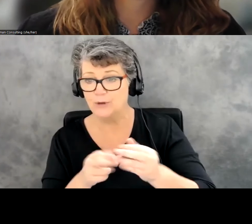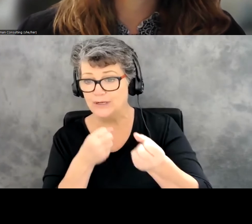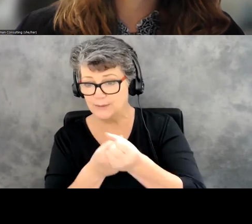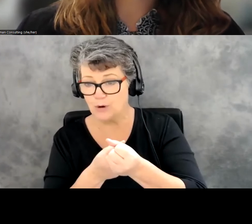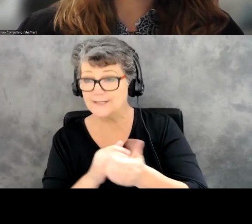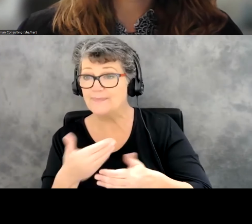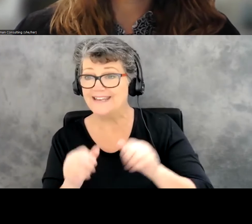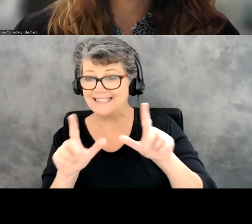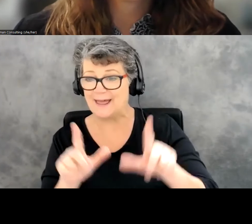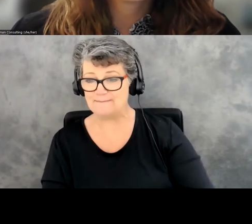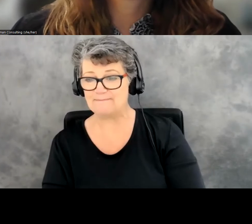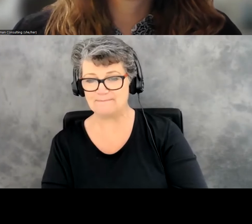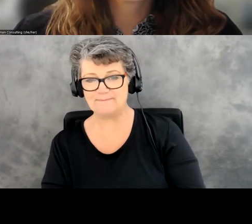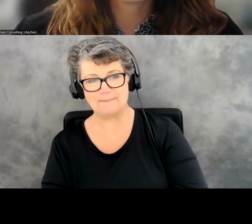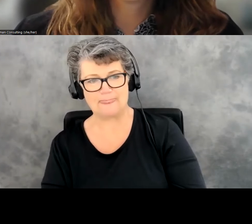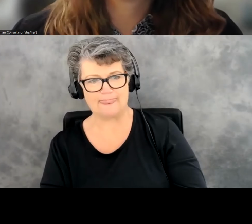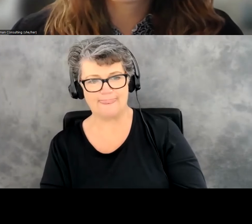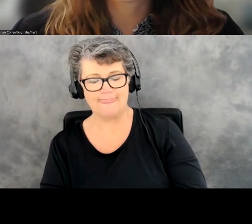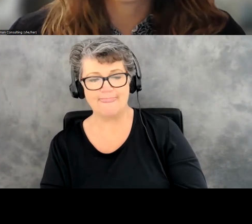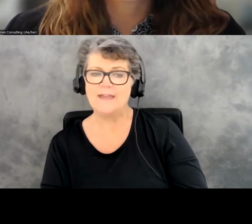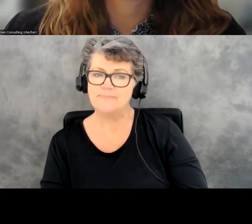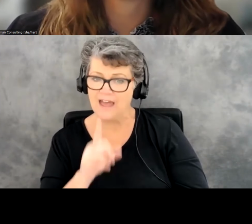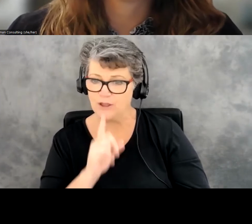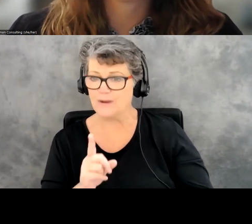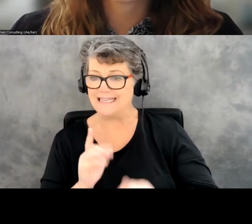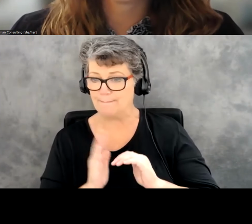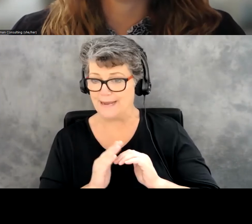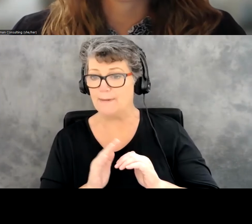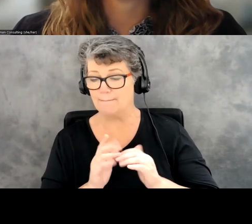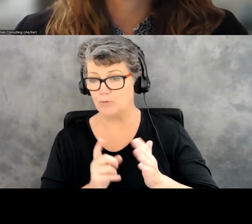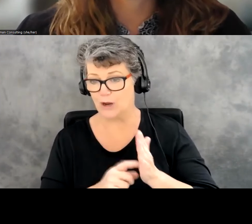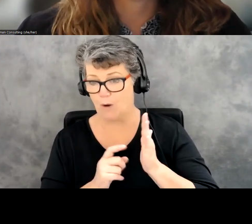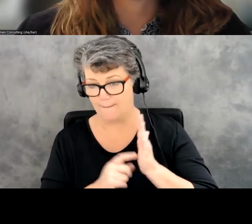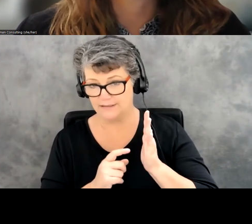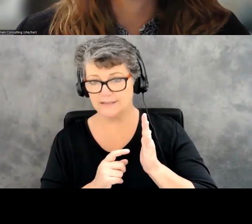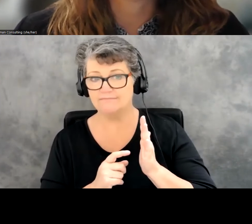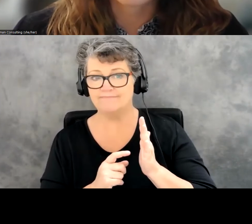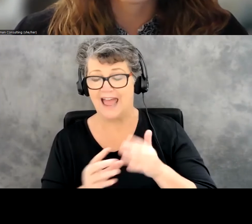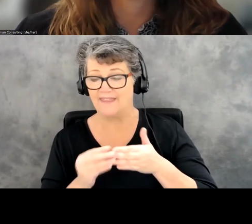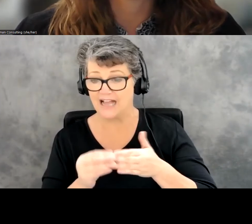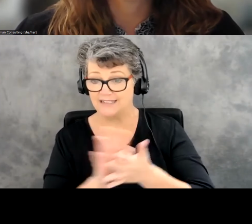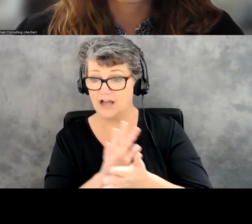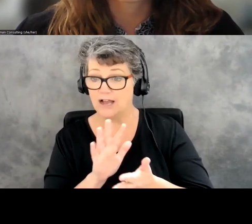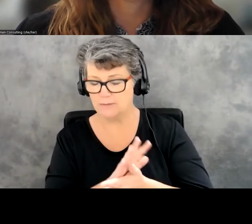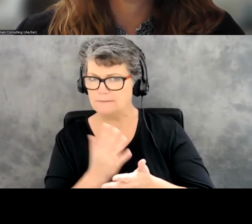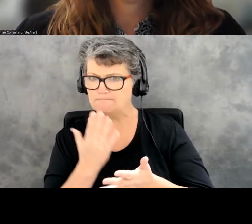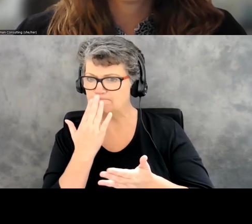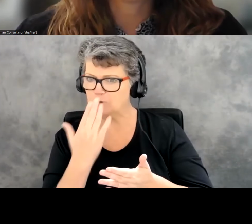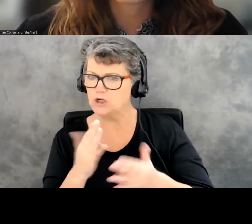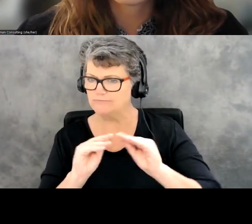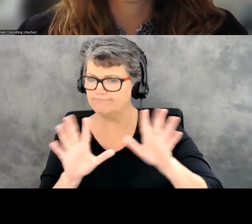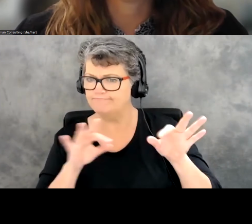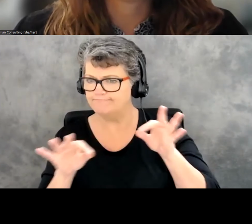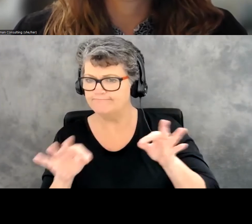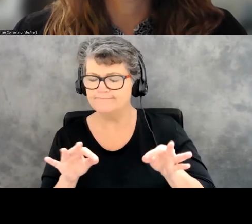please. So there is minimum eligibility criteria, and the guidance document does a good job of specifying